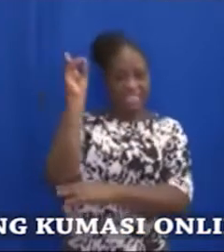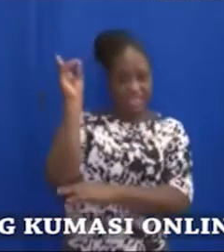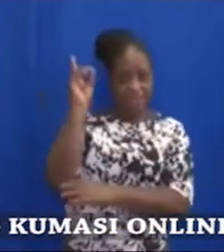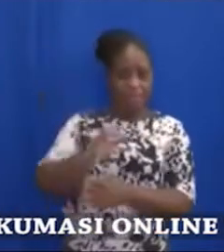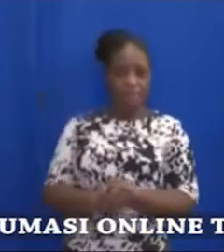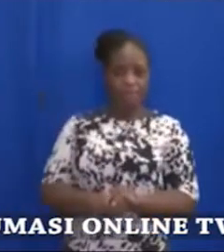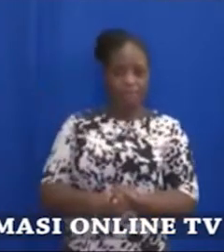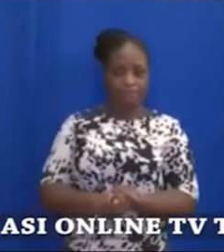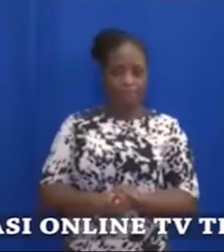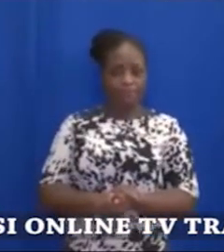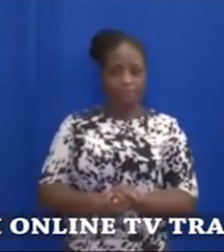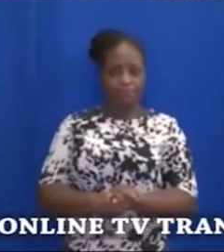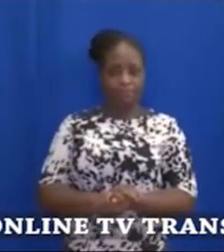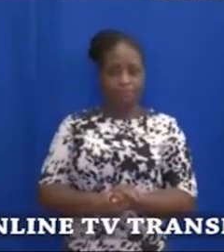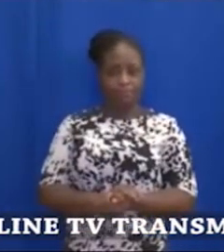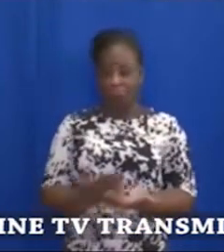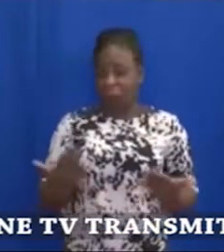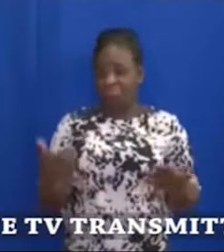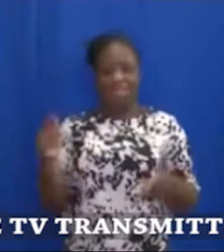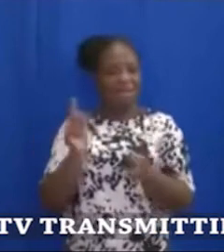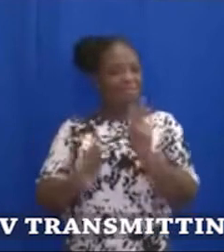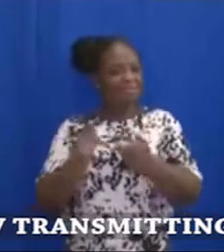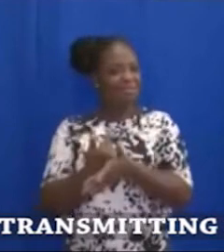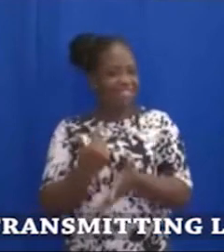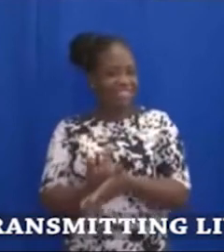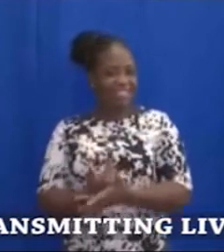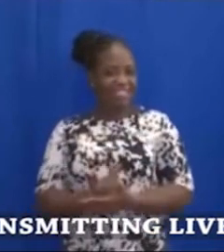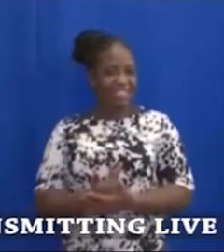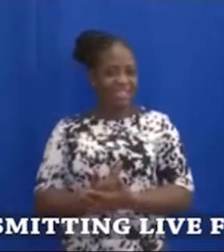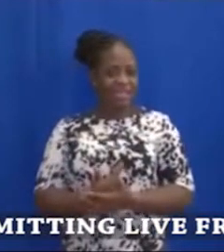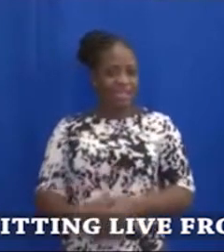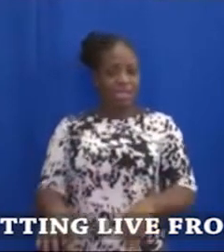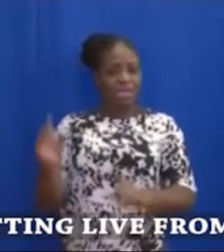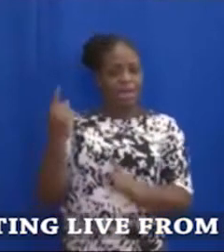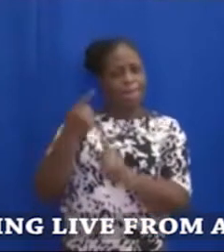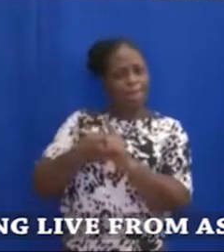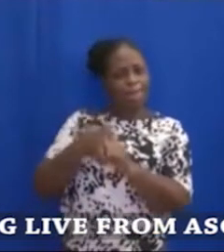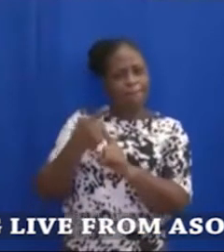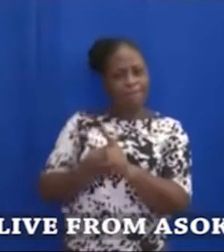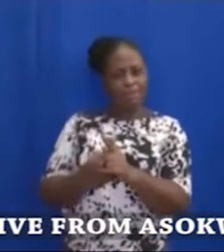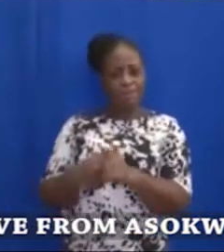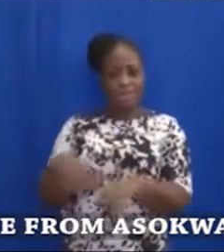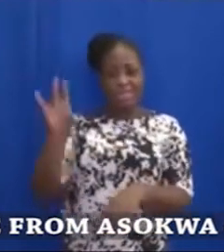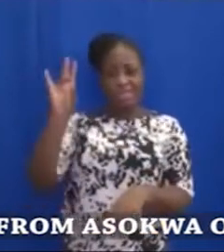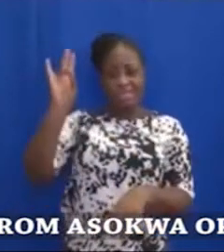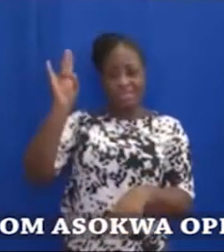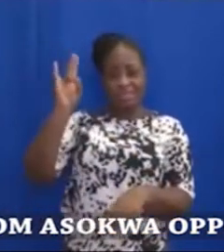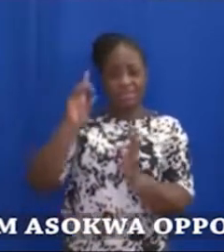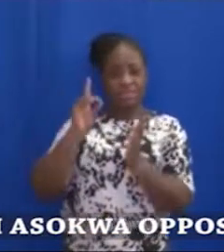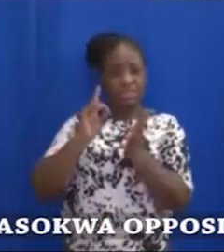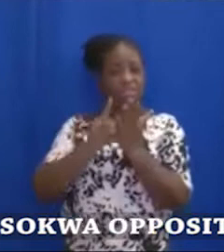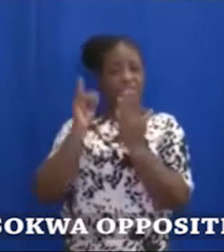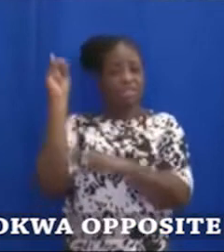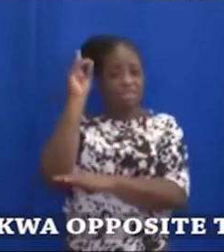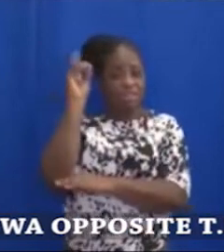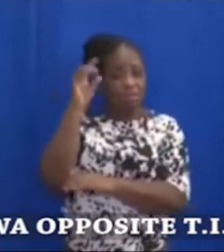Fellow Ghanaians, with a month to the conduct of the 7th December presidential and parliamentary elections, there